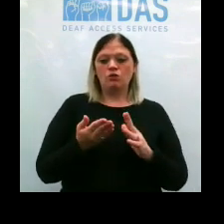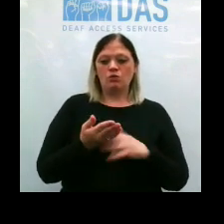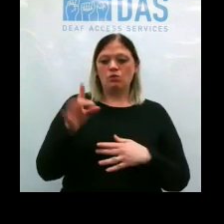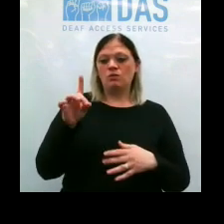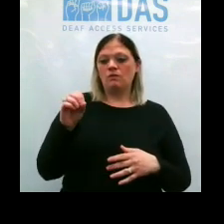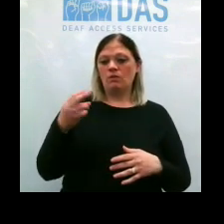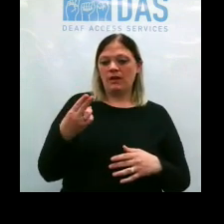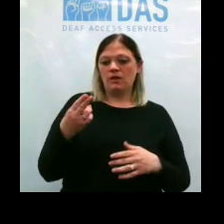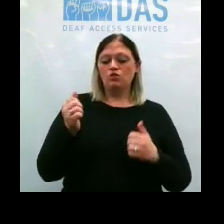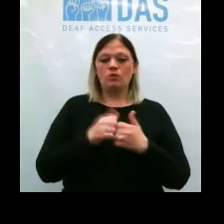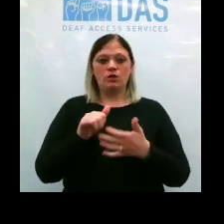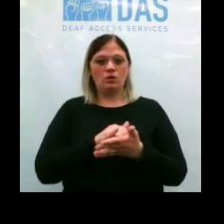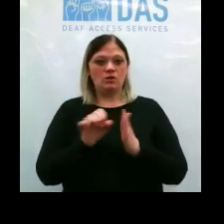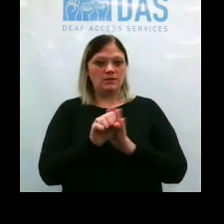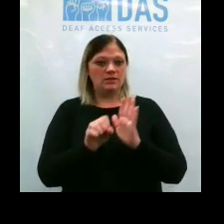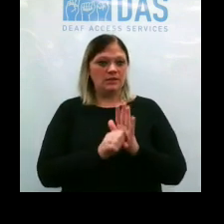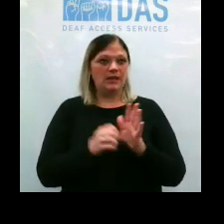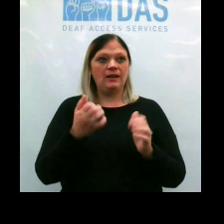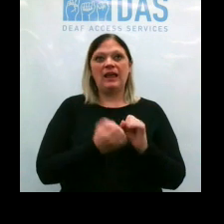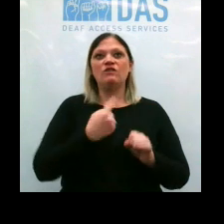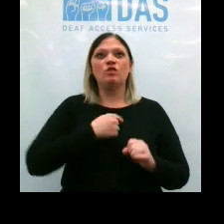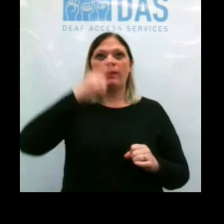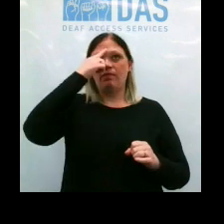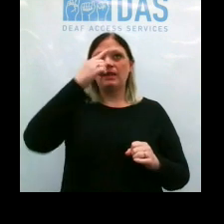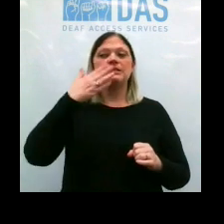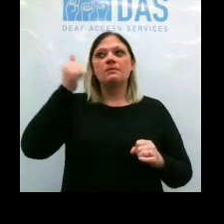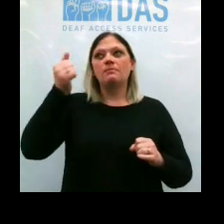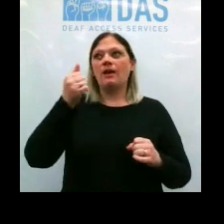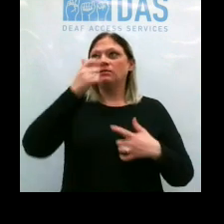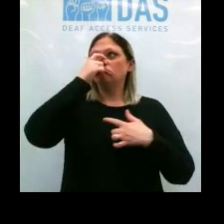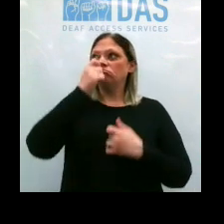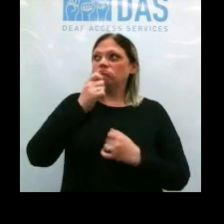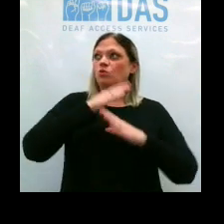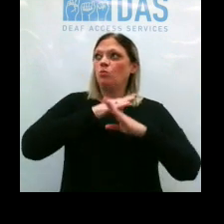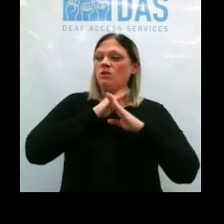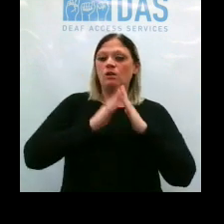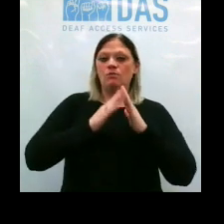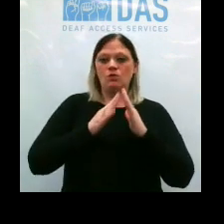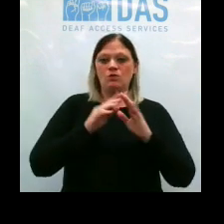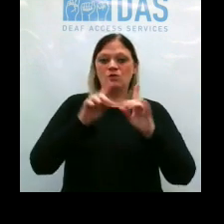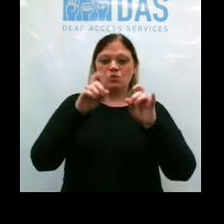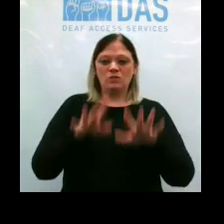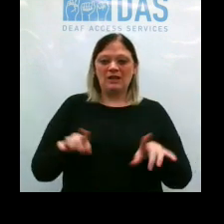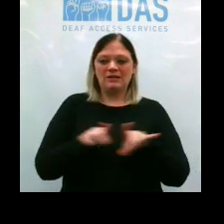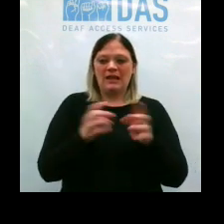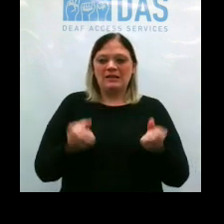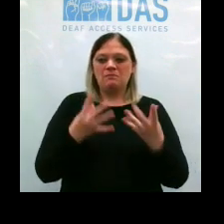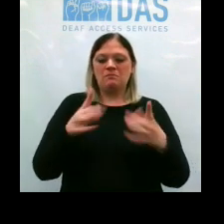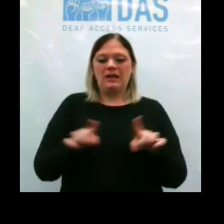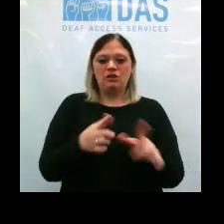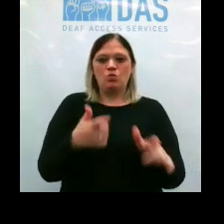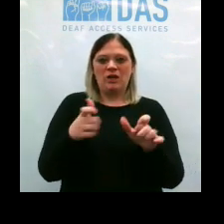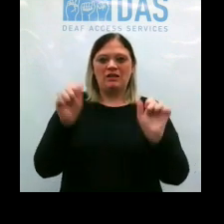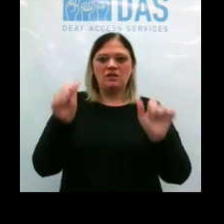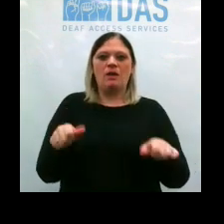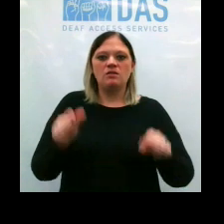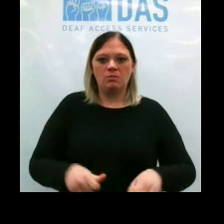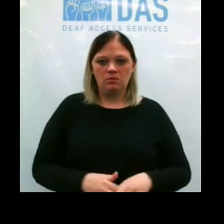Department of Health, but everyone felt it was in the best interest of protecting the community that we tested as many people as quickly as